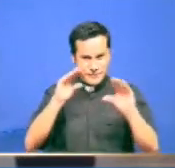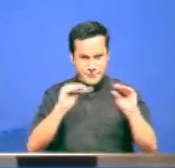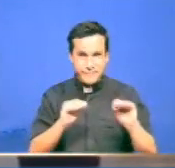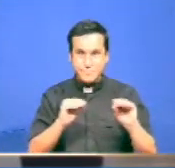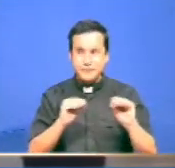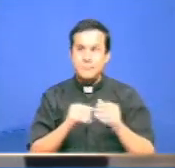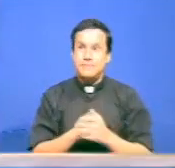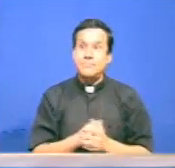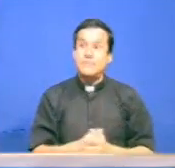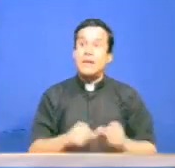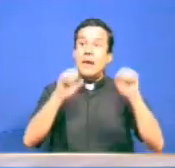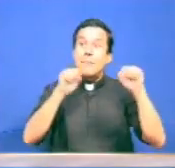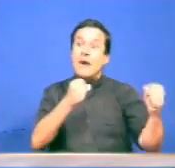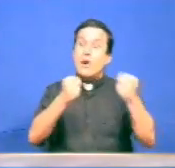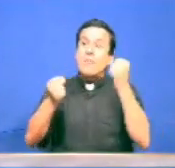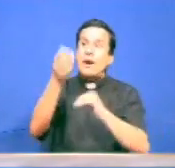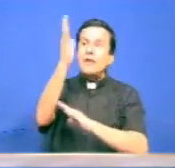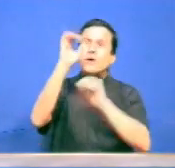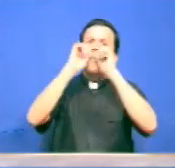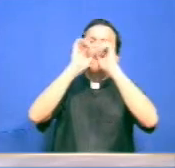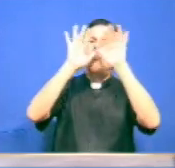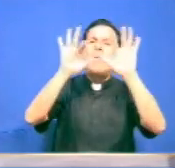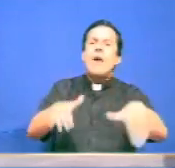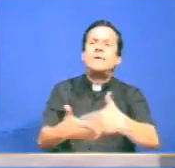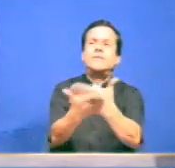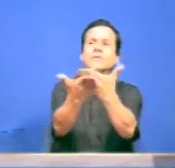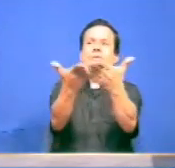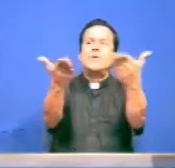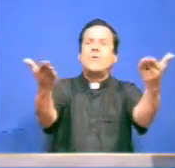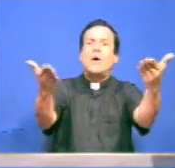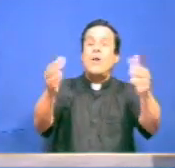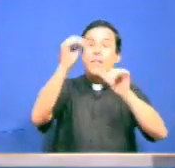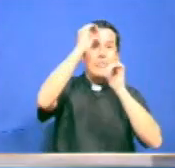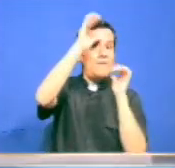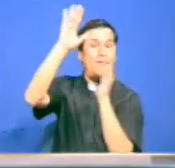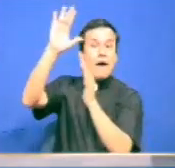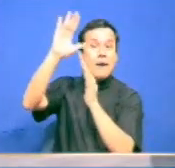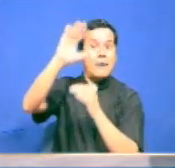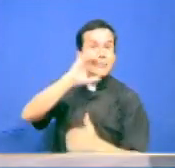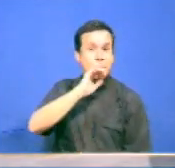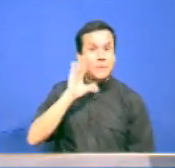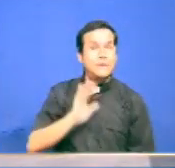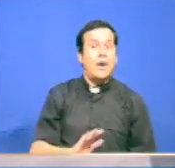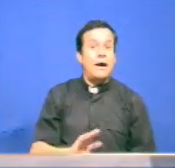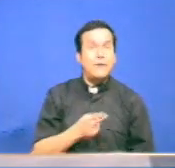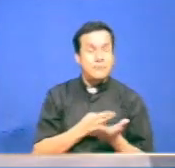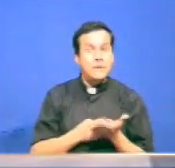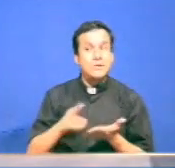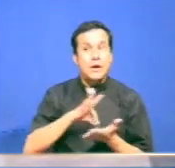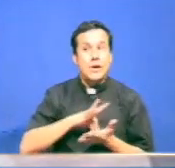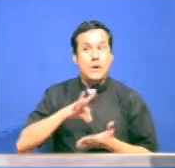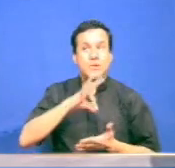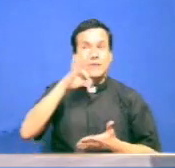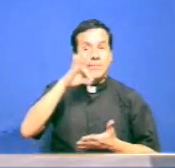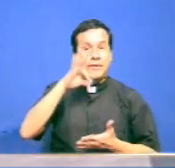May the Almighty God now bless you all, the Father, and the Son, and the